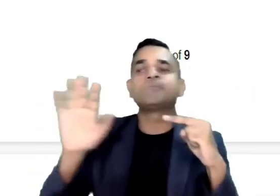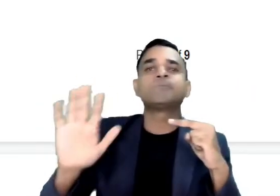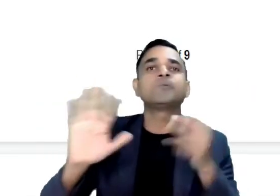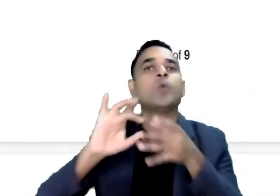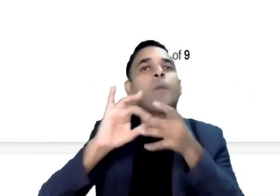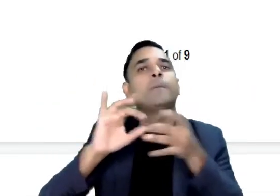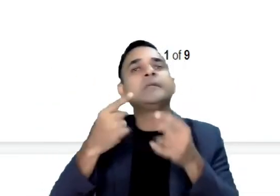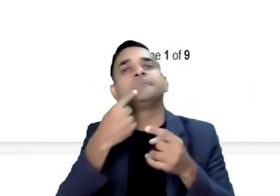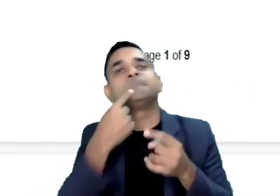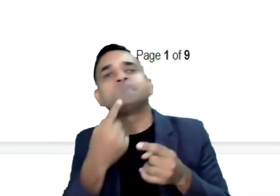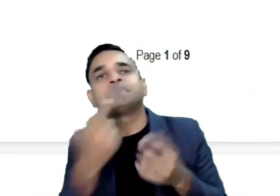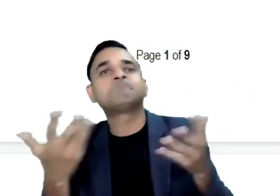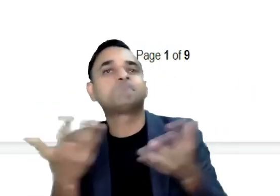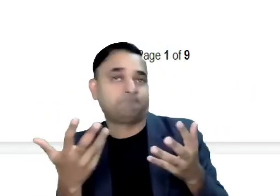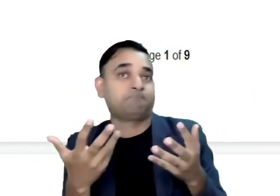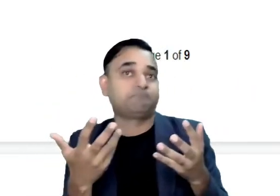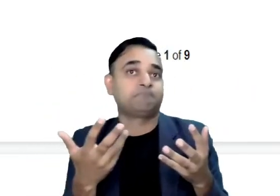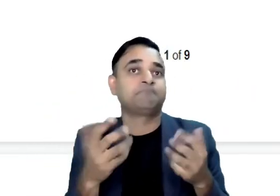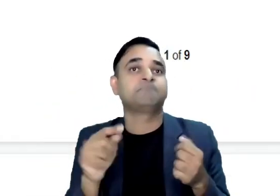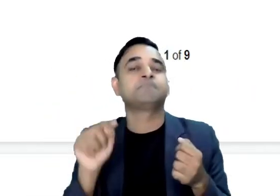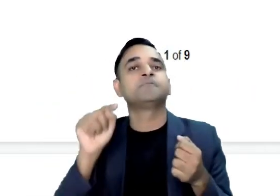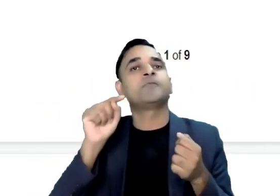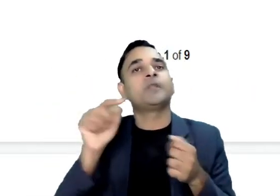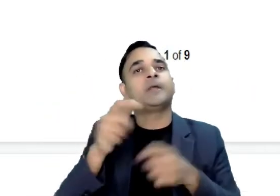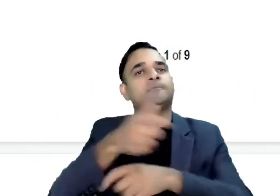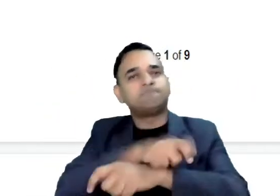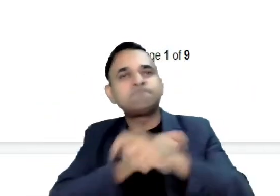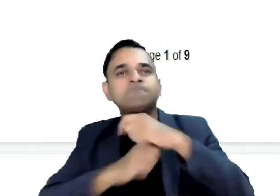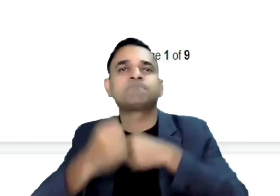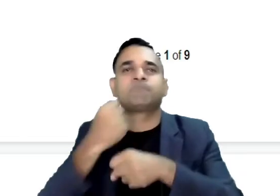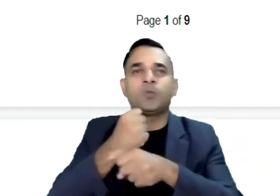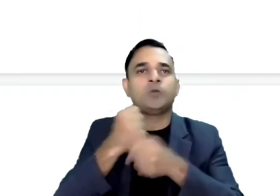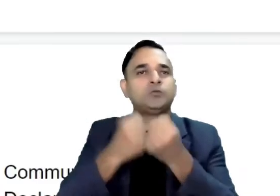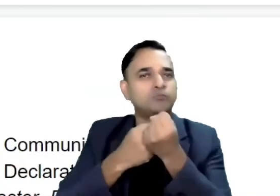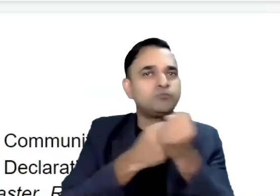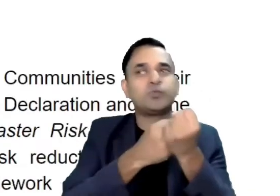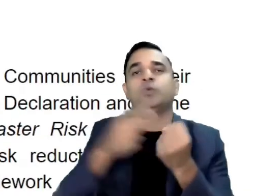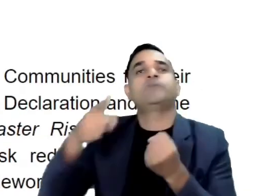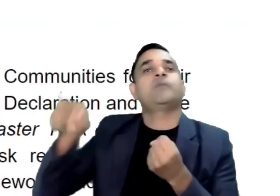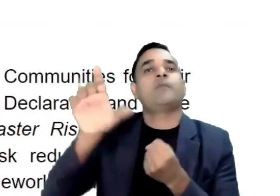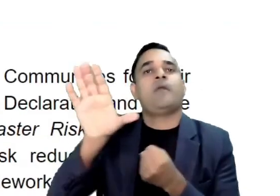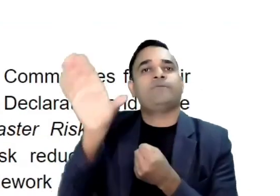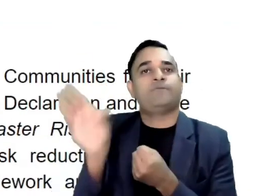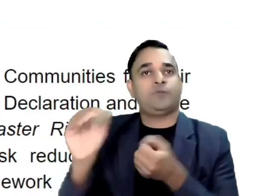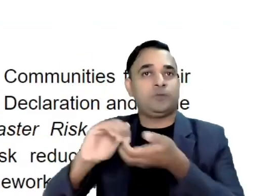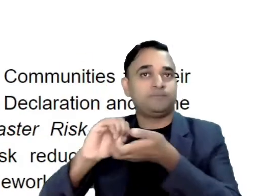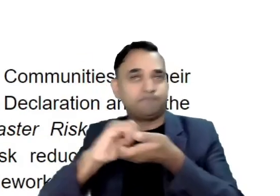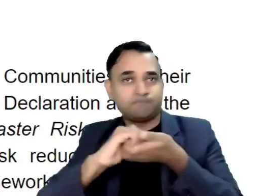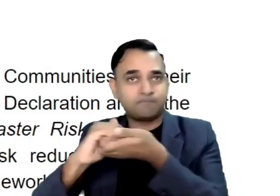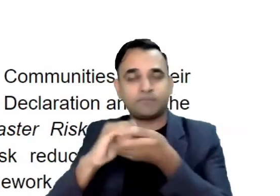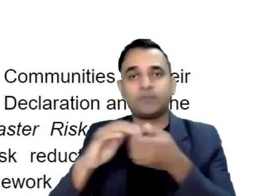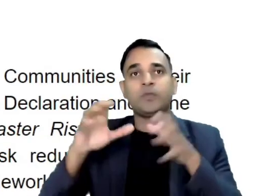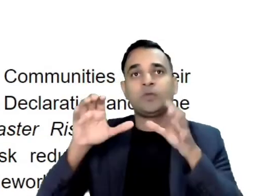for Disaster Risk Reduction to organize the 8th Africa Regional Platform for Disaster Risk Reduction and the 7th high-level meeting on disaster risk